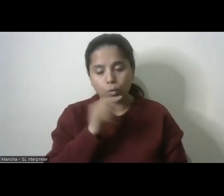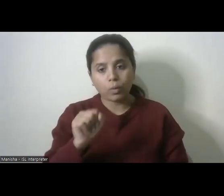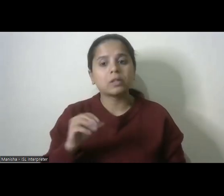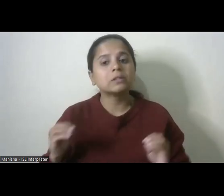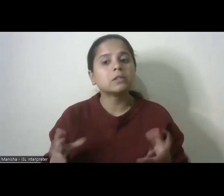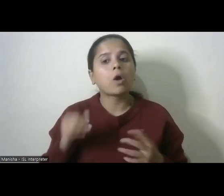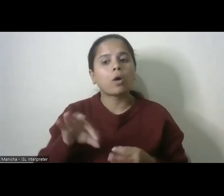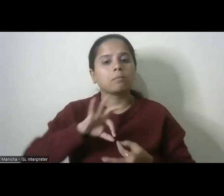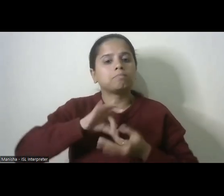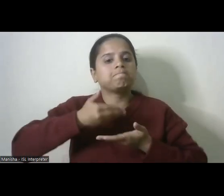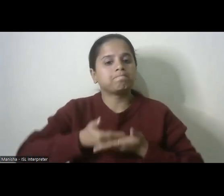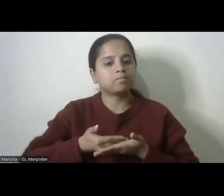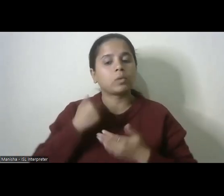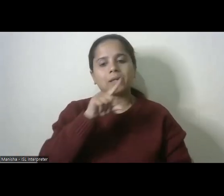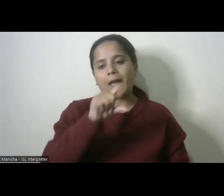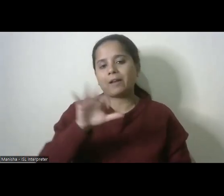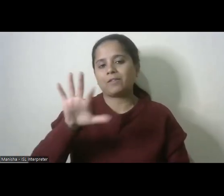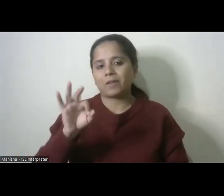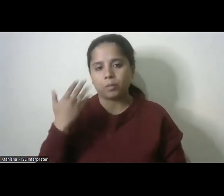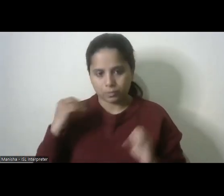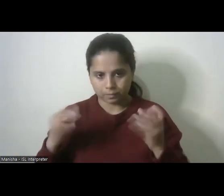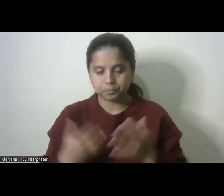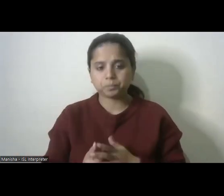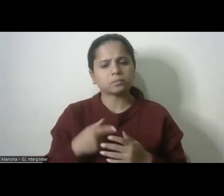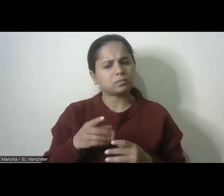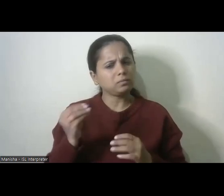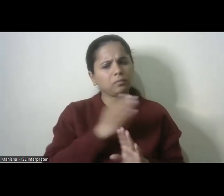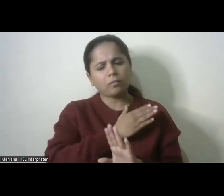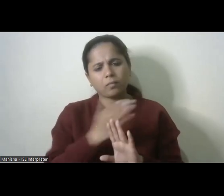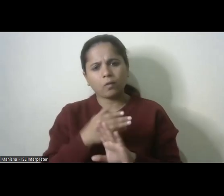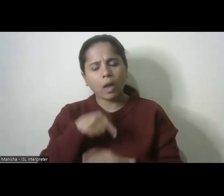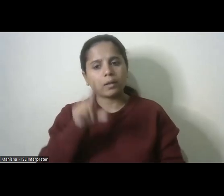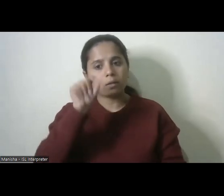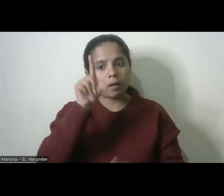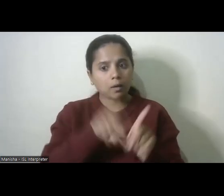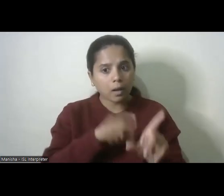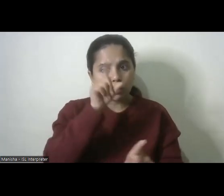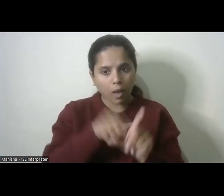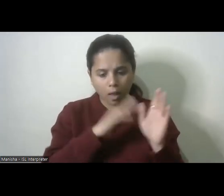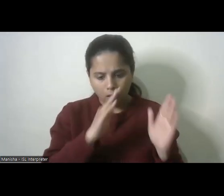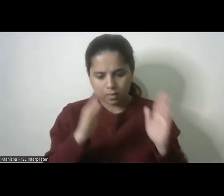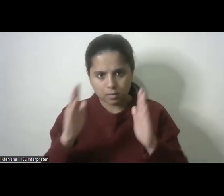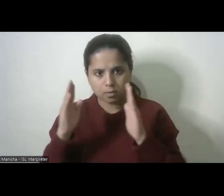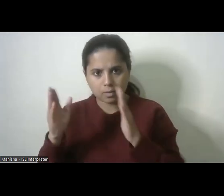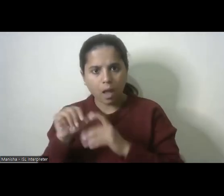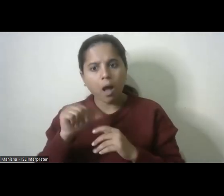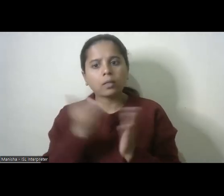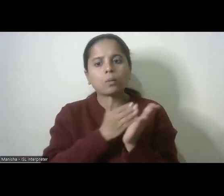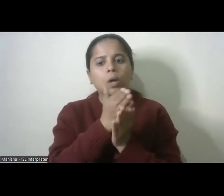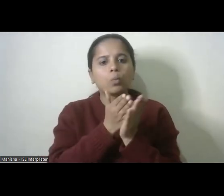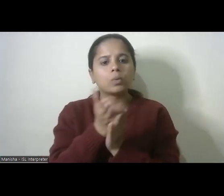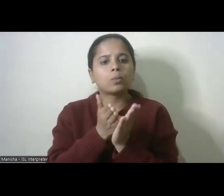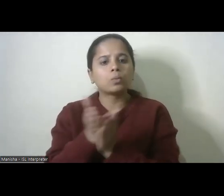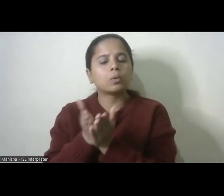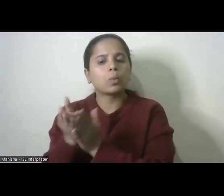to Buddhism in the 1950s. It was almost as if with each decade, he took another path, a different